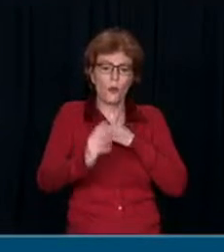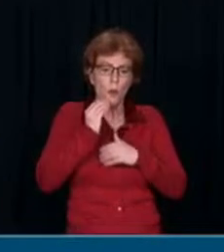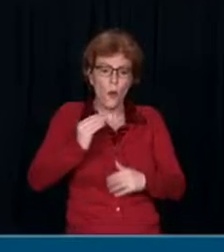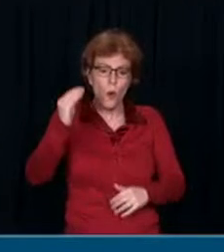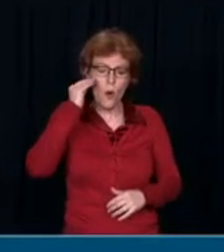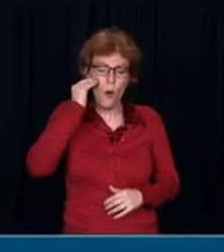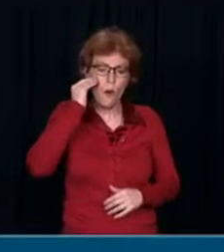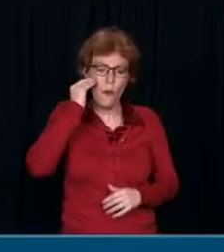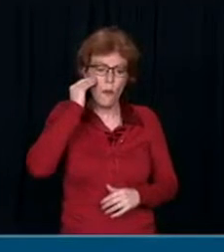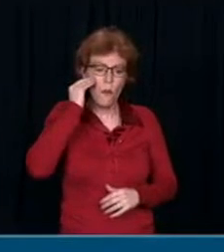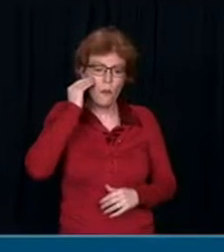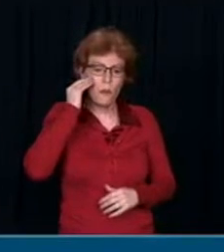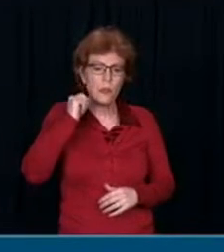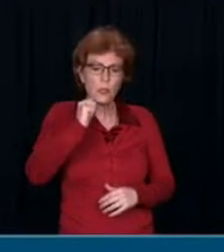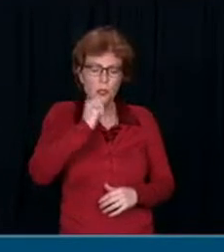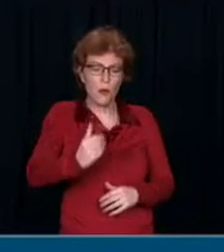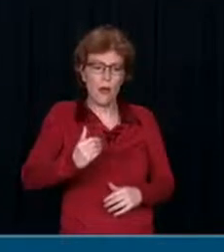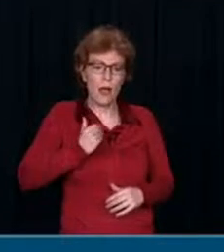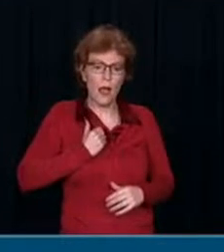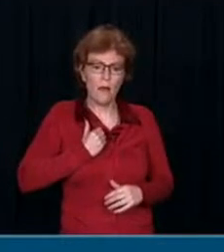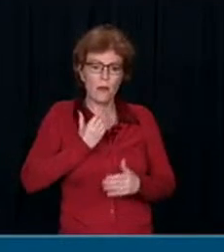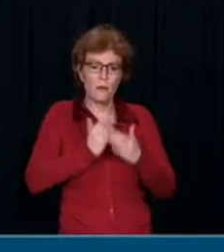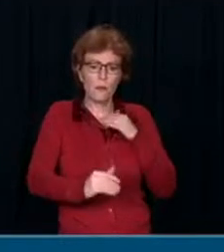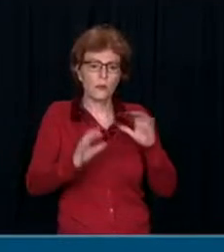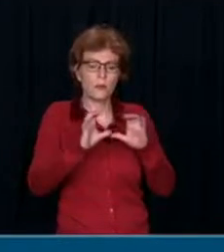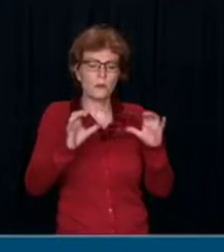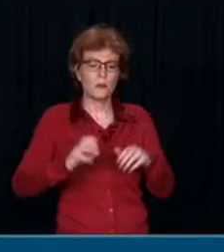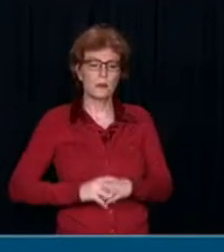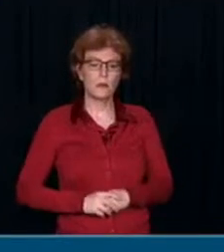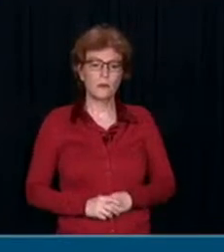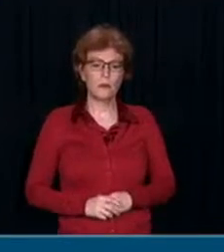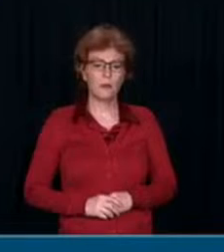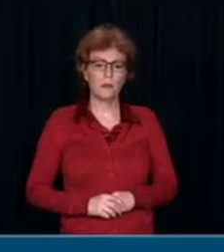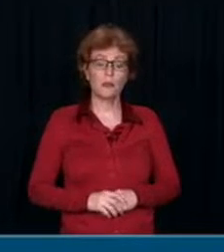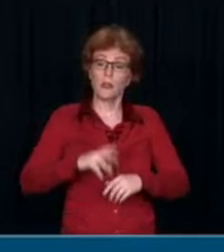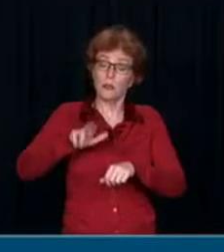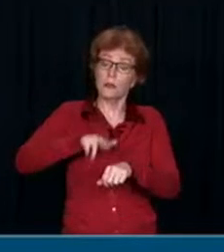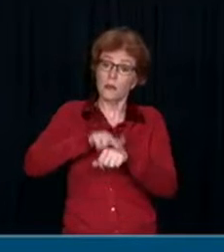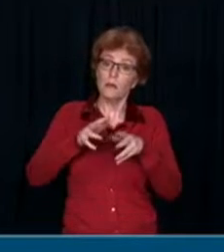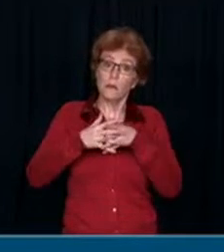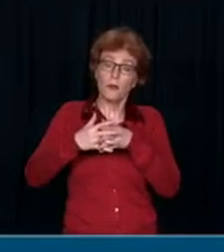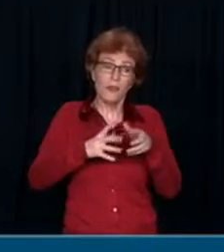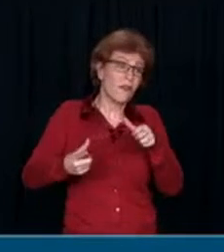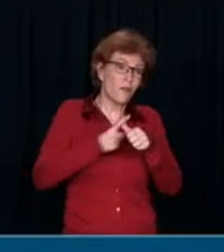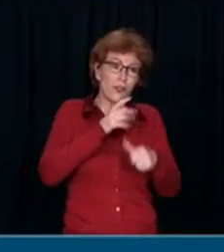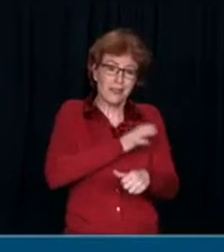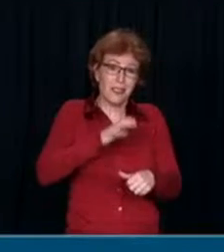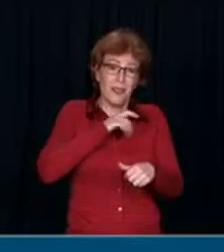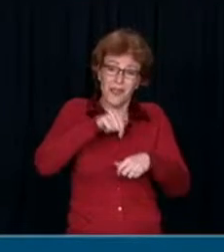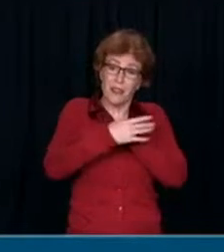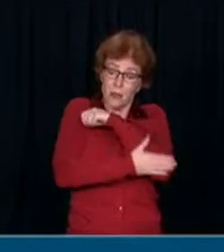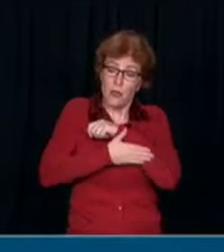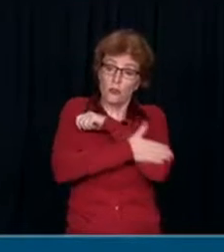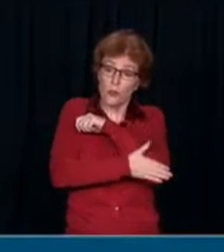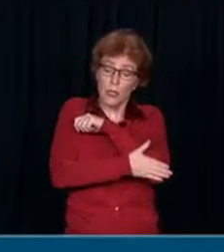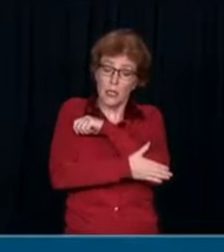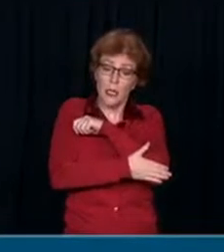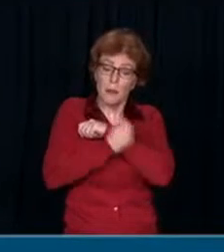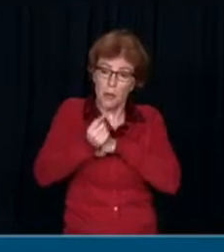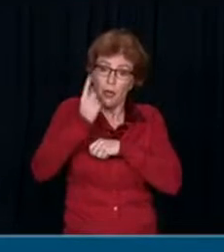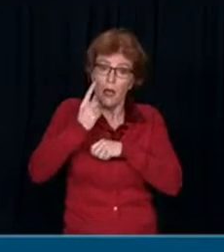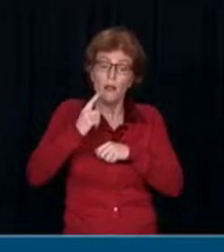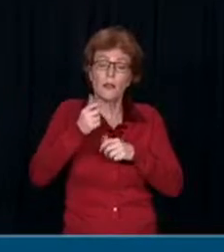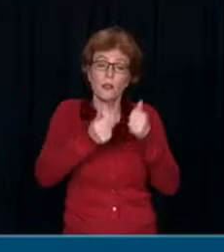home. They don't have birth certificates, and they're Native Americans. They're the first citizens of this country, but yet, because